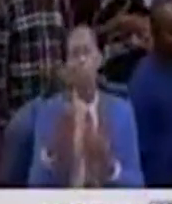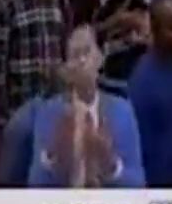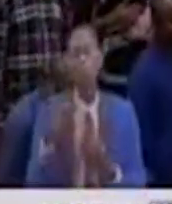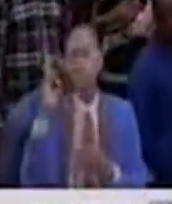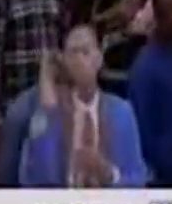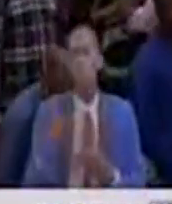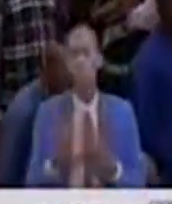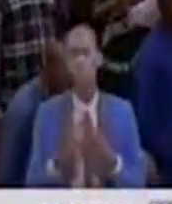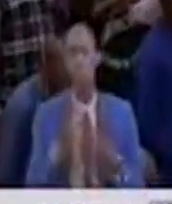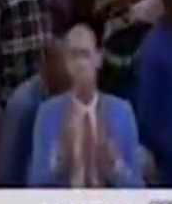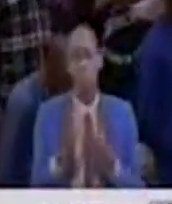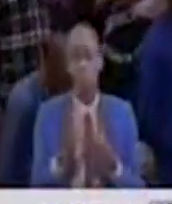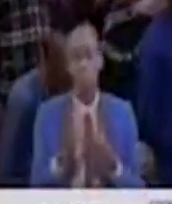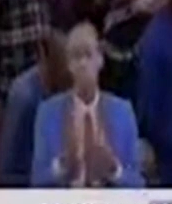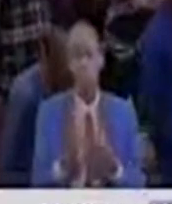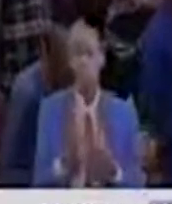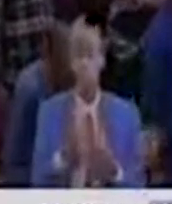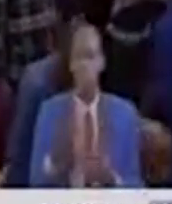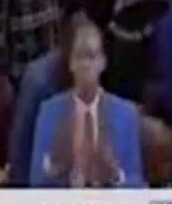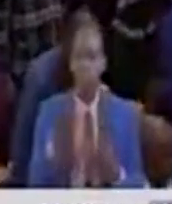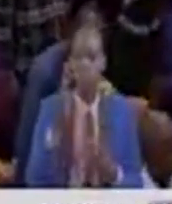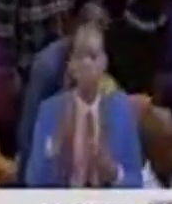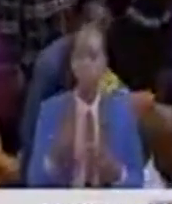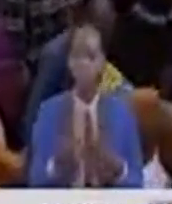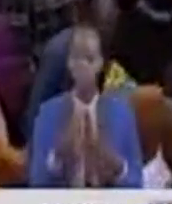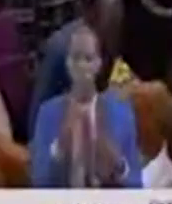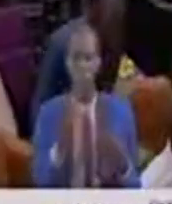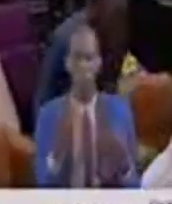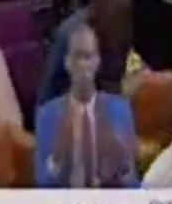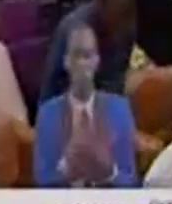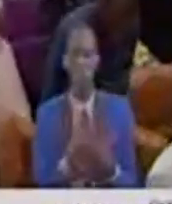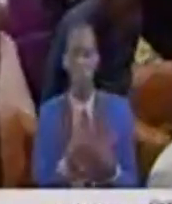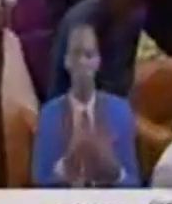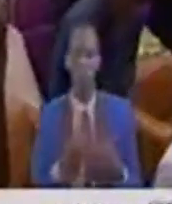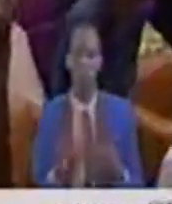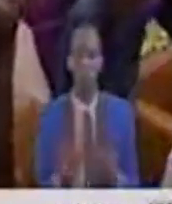I want him to be afraid, to fidget.